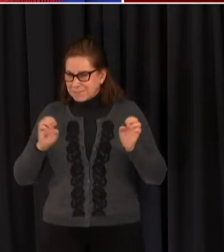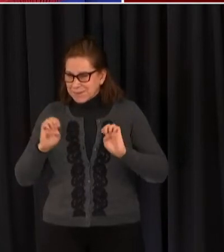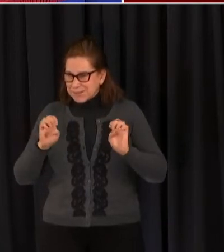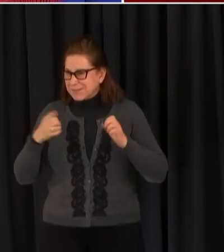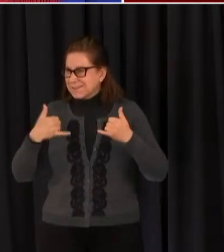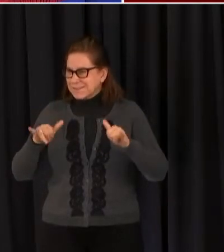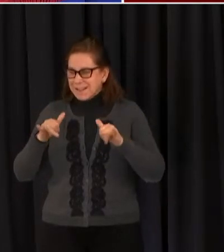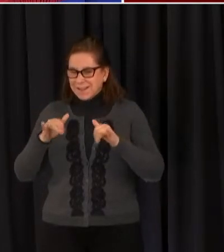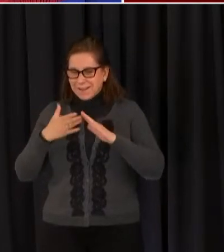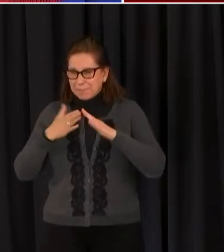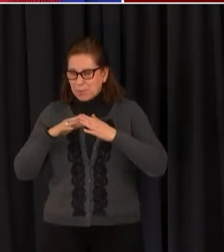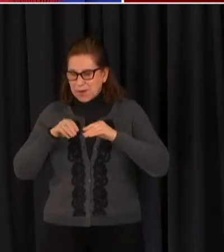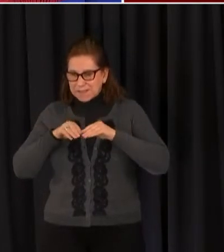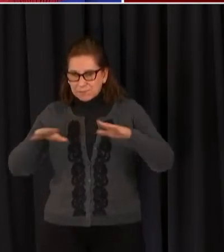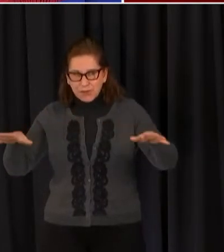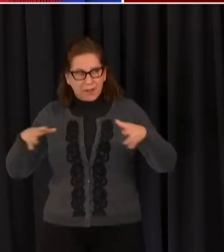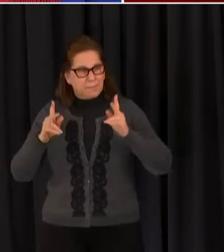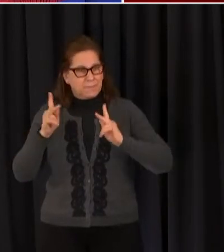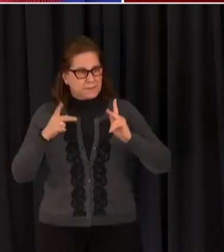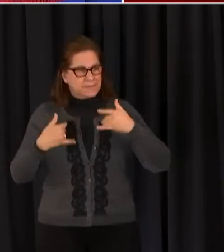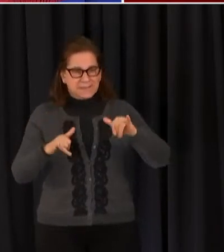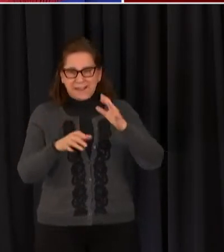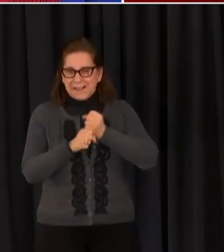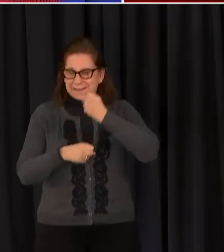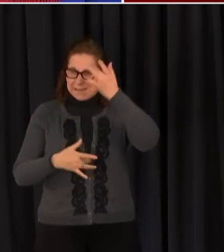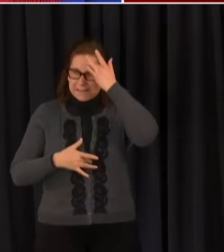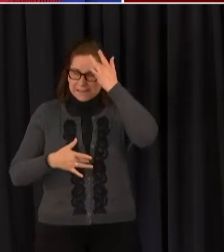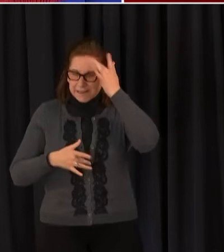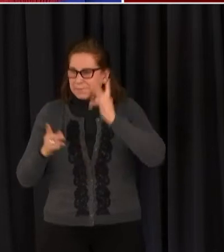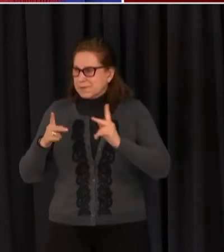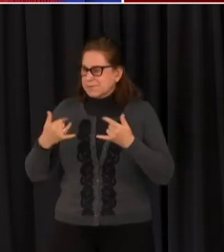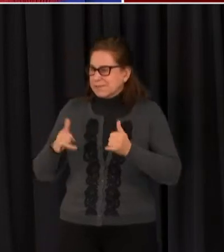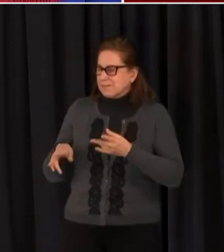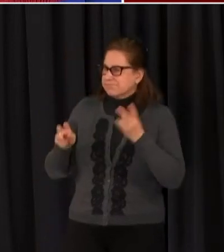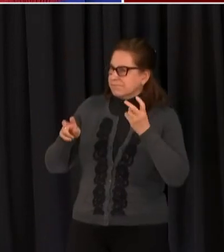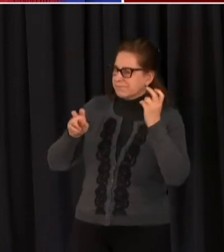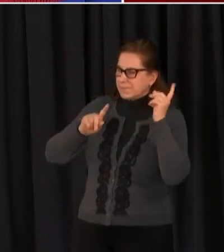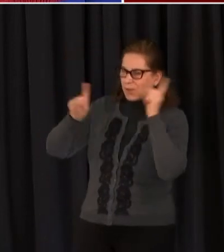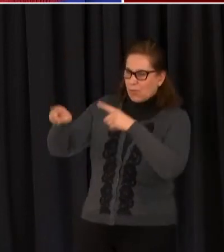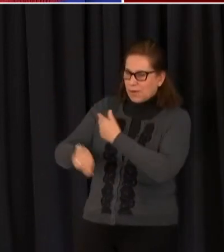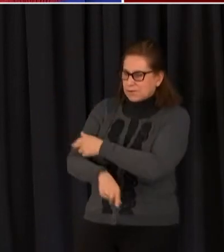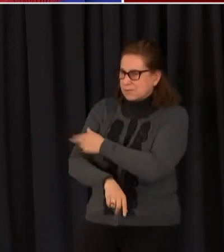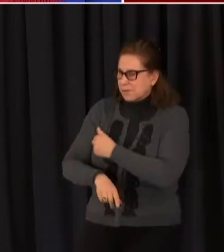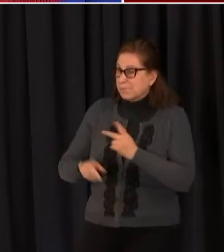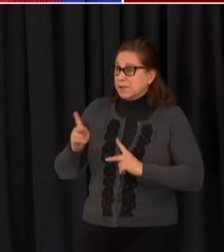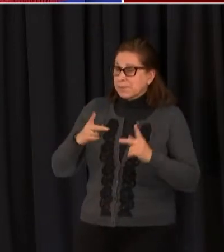city. People are still getting sick and going to the hospital, and people are still